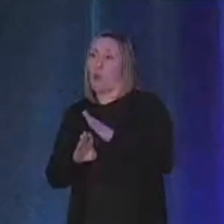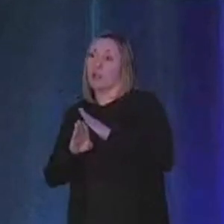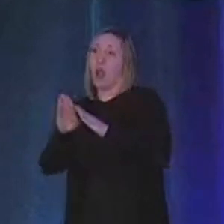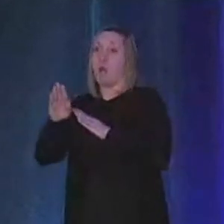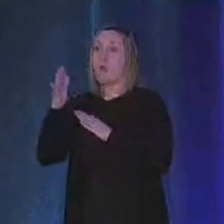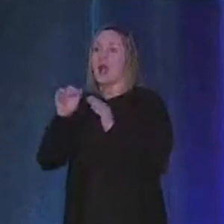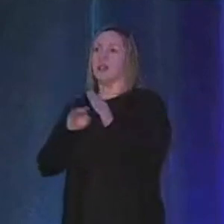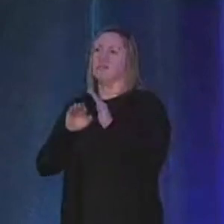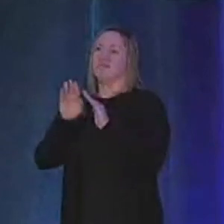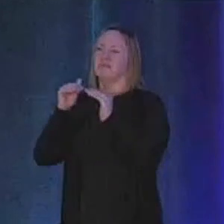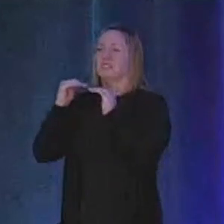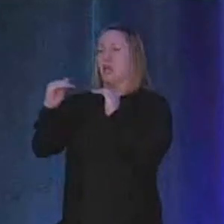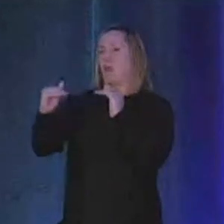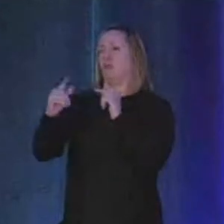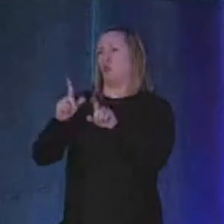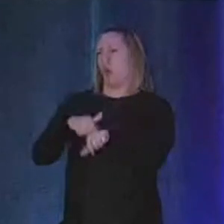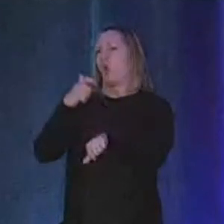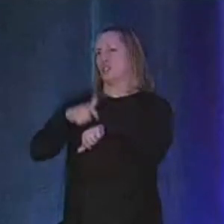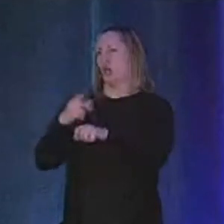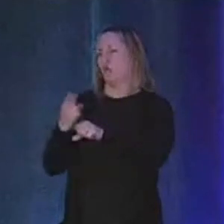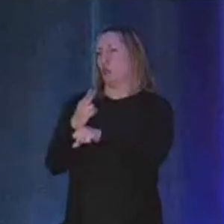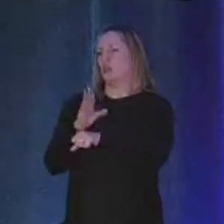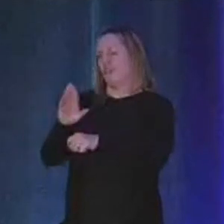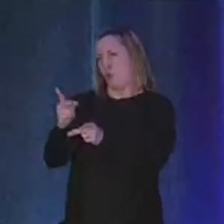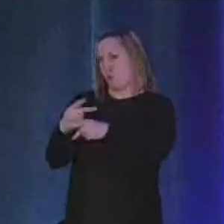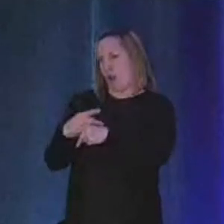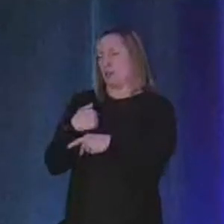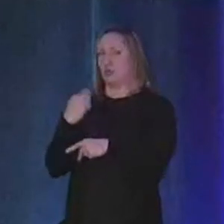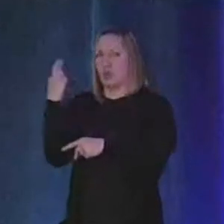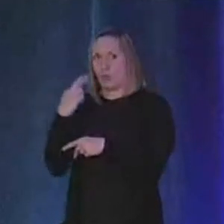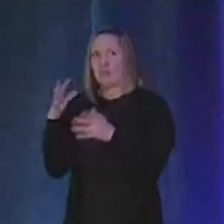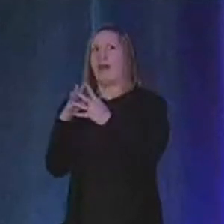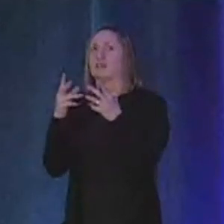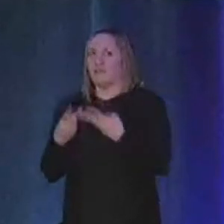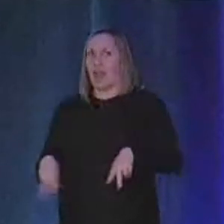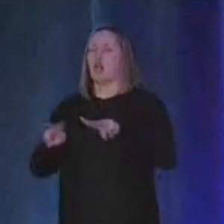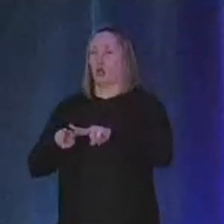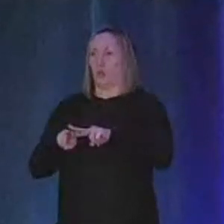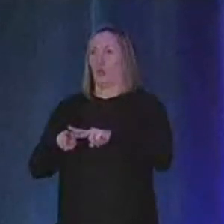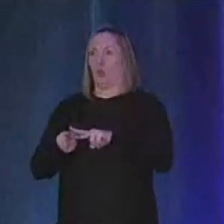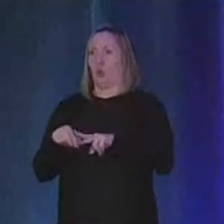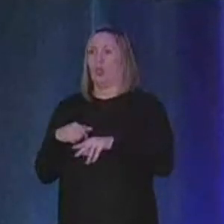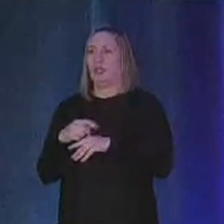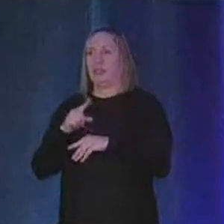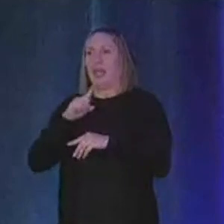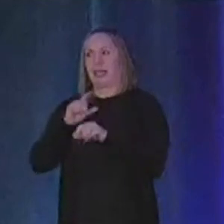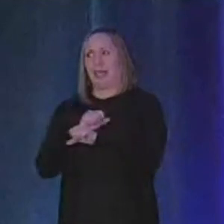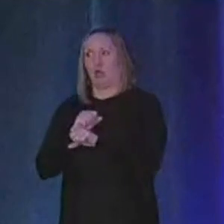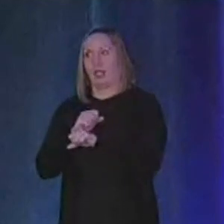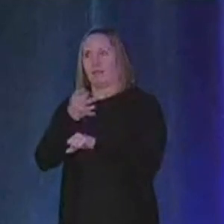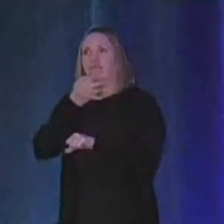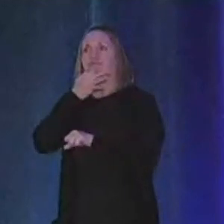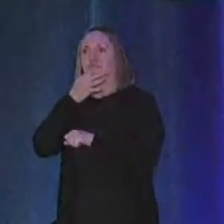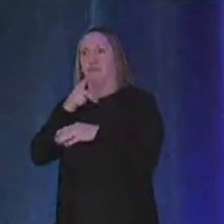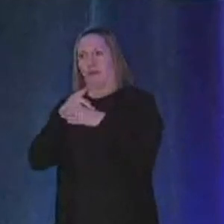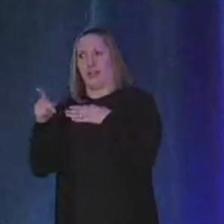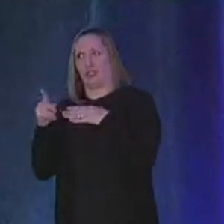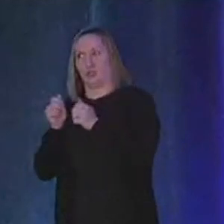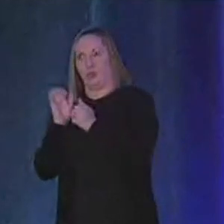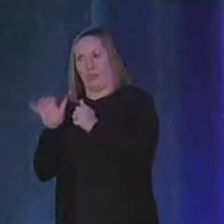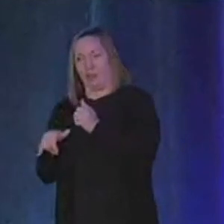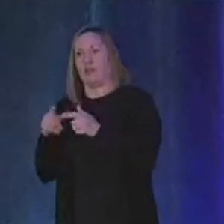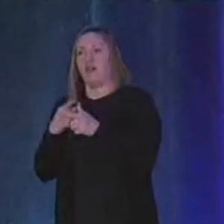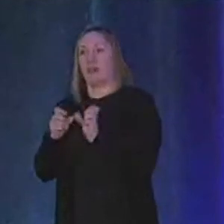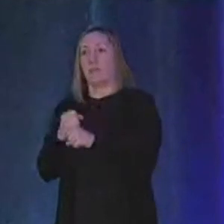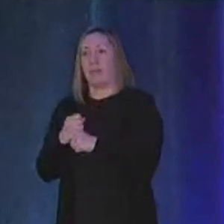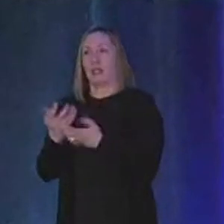stable long-term users of your product, so they realize lots of value. Like they're literally professionals with it. And they can